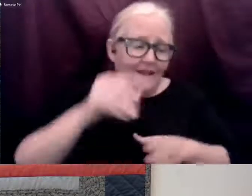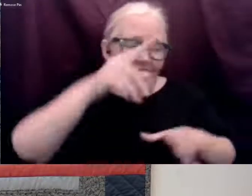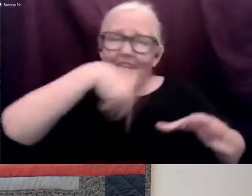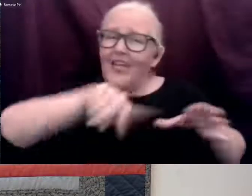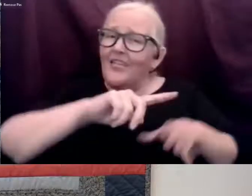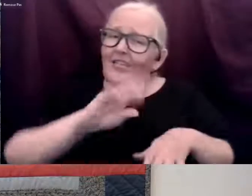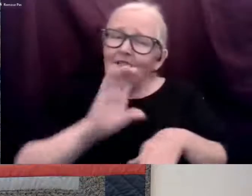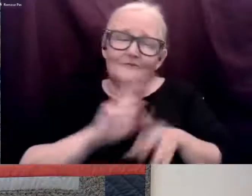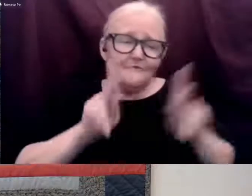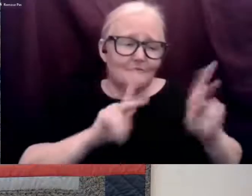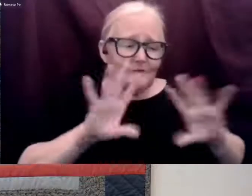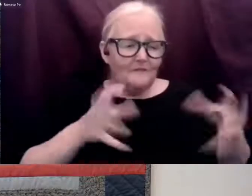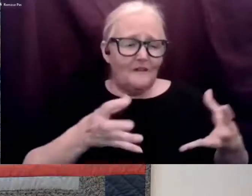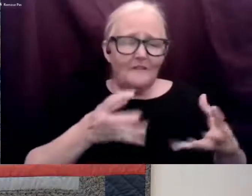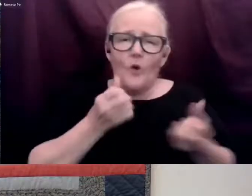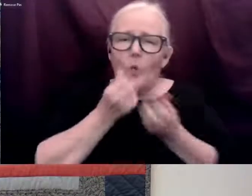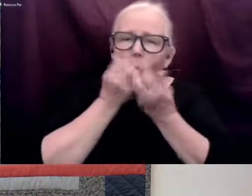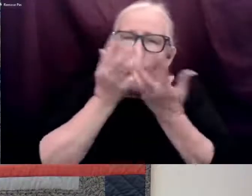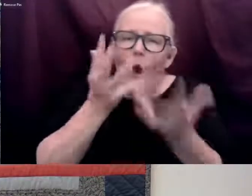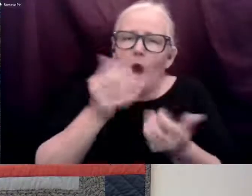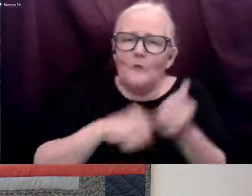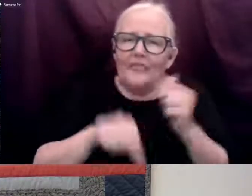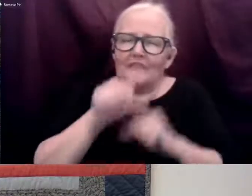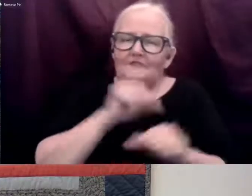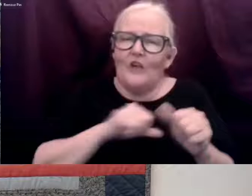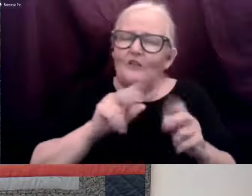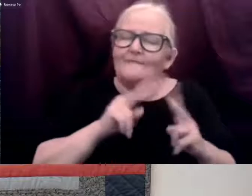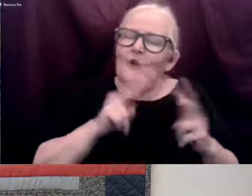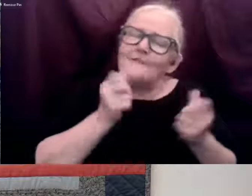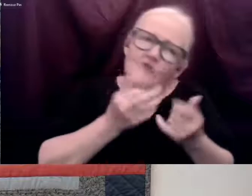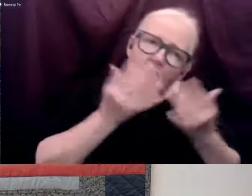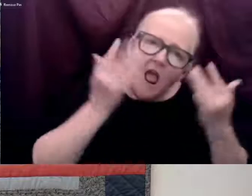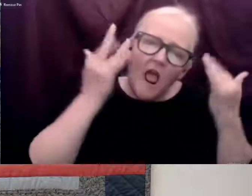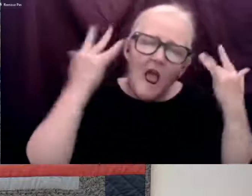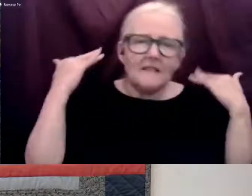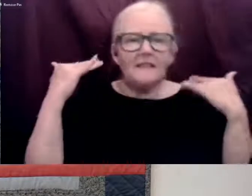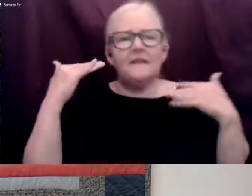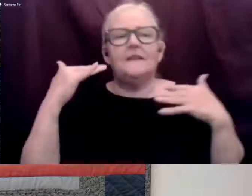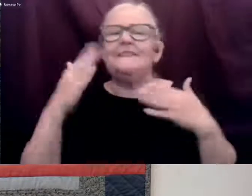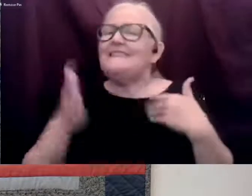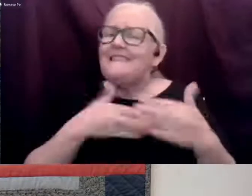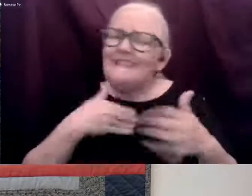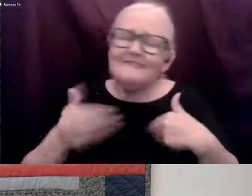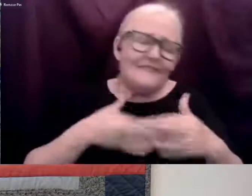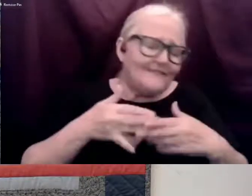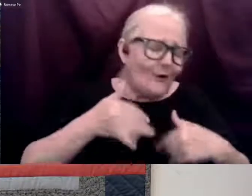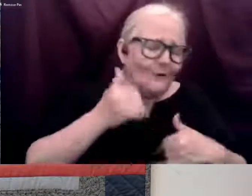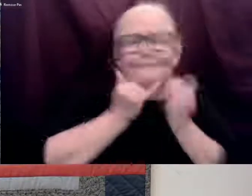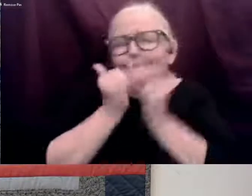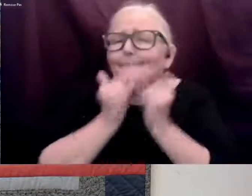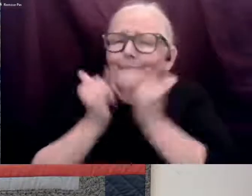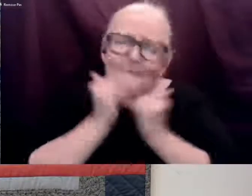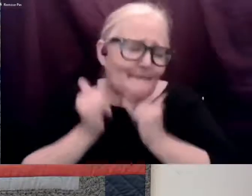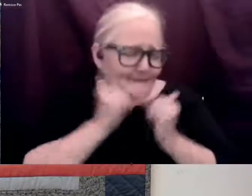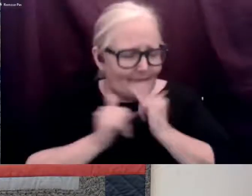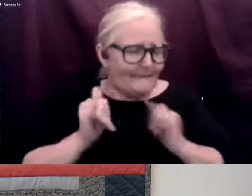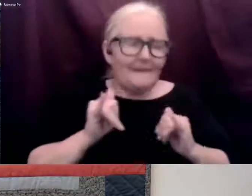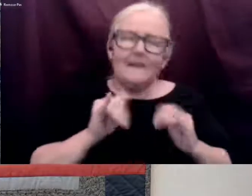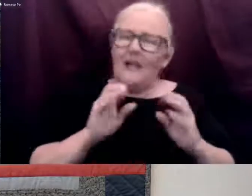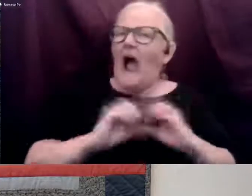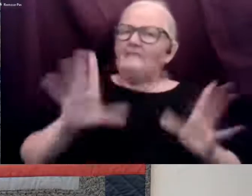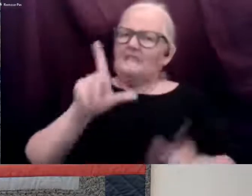simple friendliness that shines through the fumblings and failures, a love that makes the ragged edges